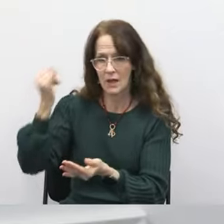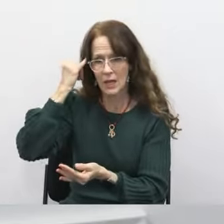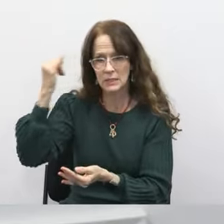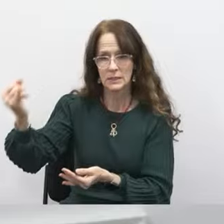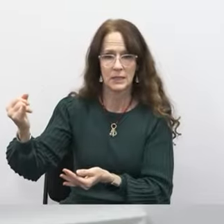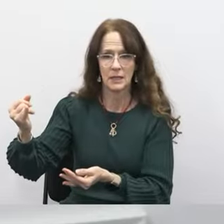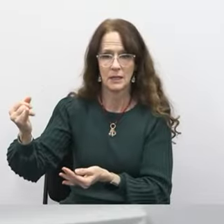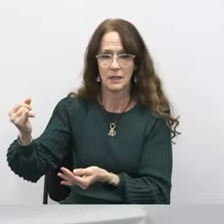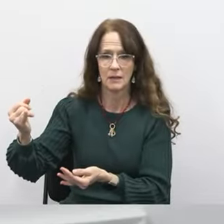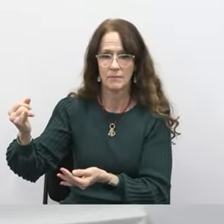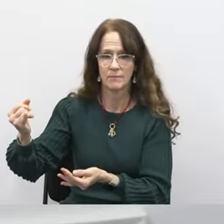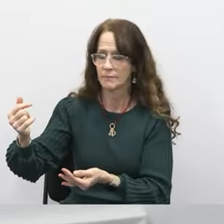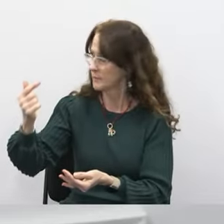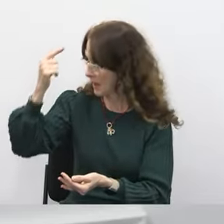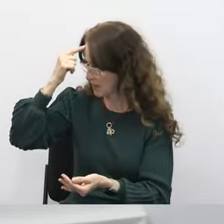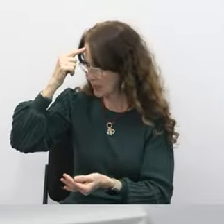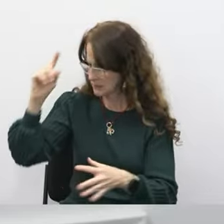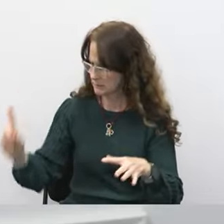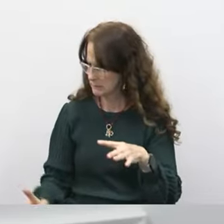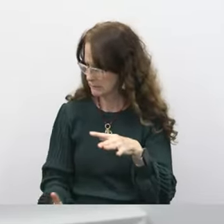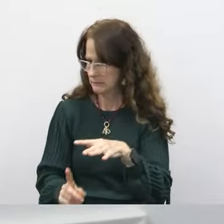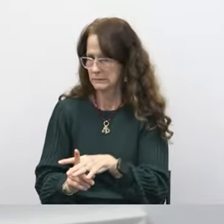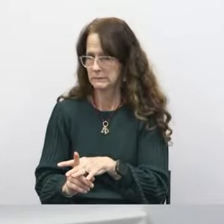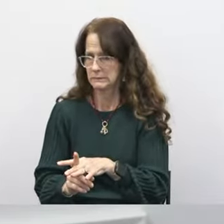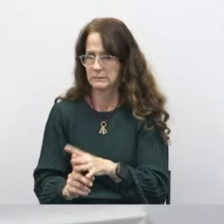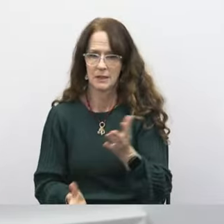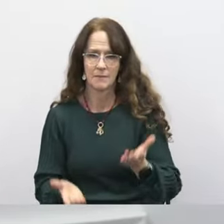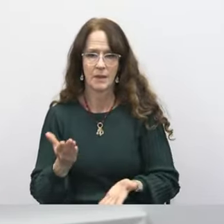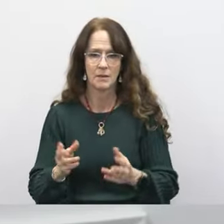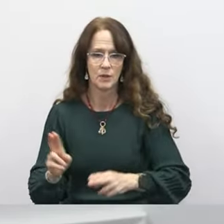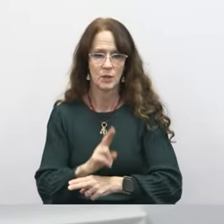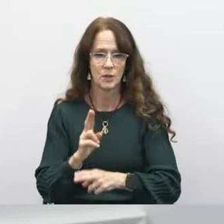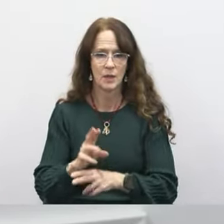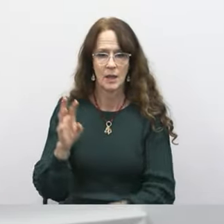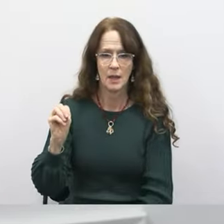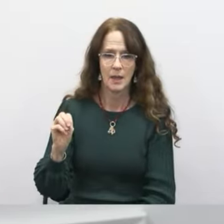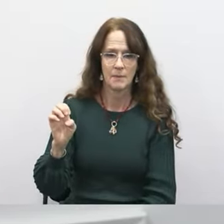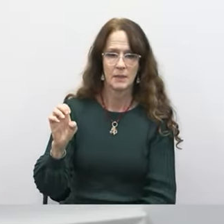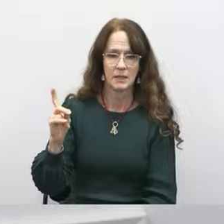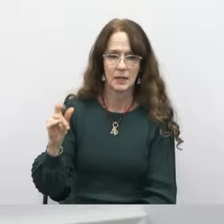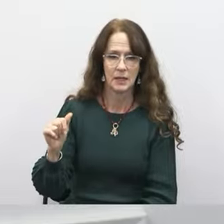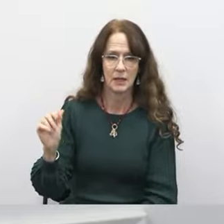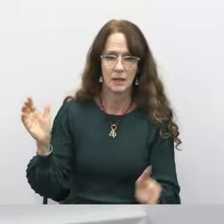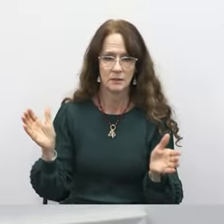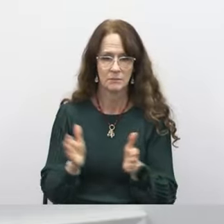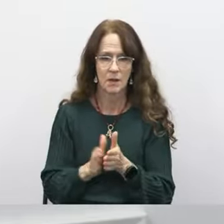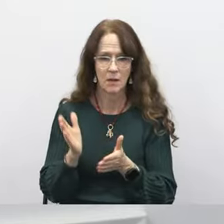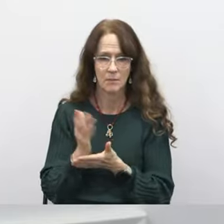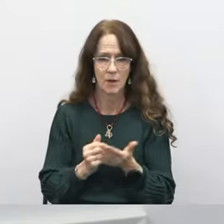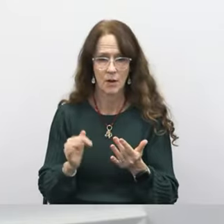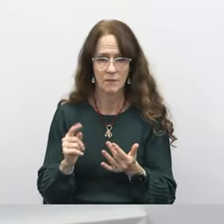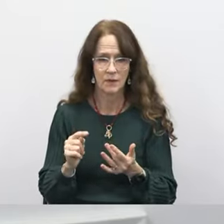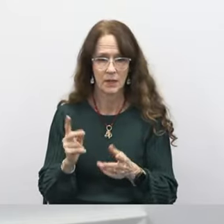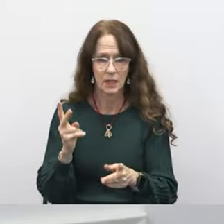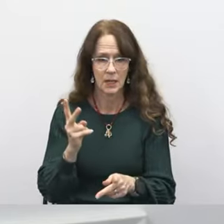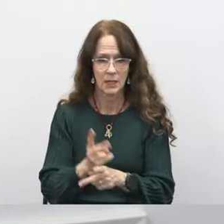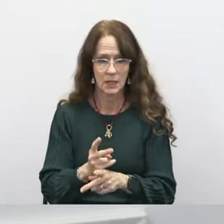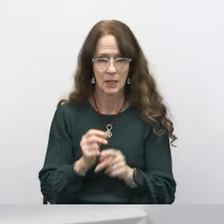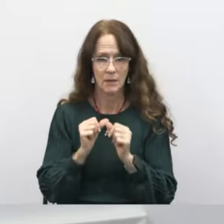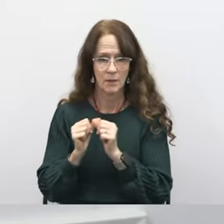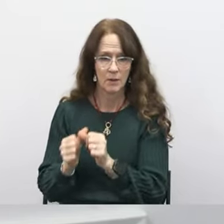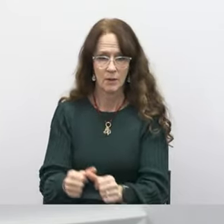I think has surfaced around perhaps using some media for a small part of it, just to keep it consistent.